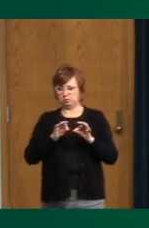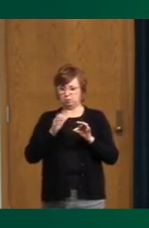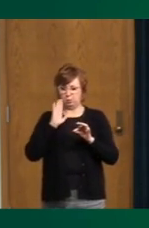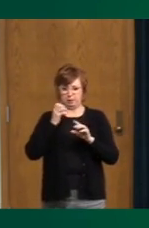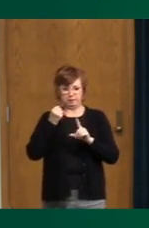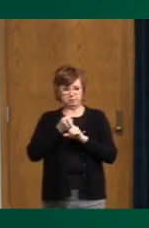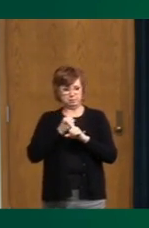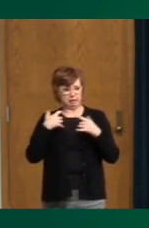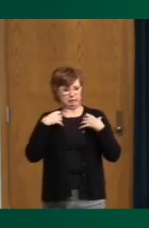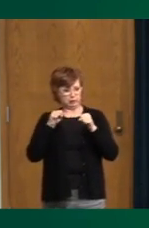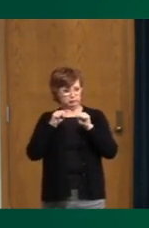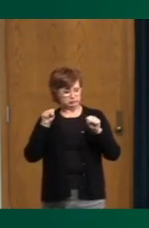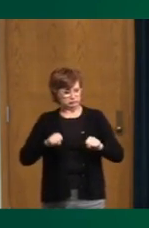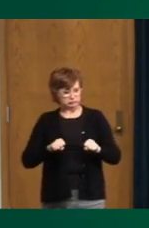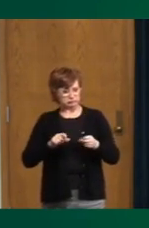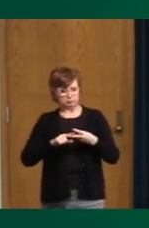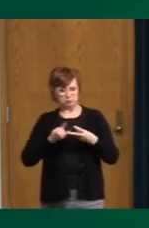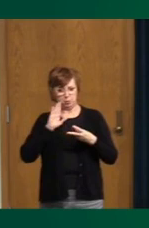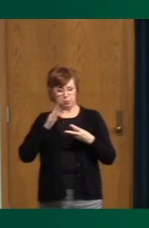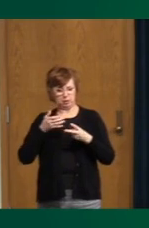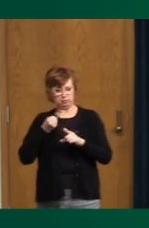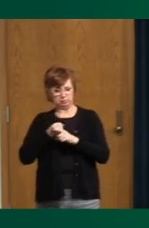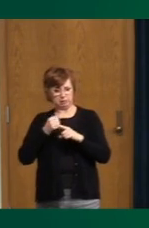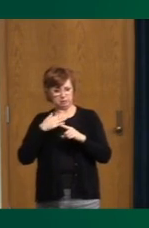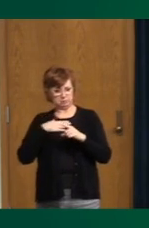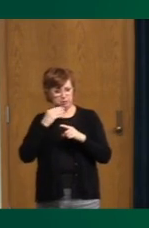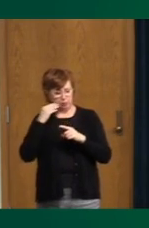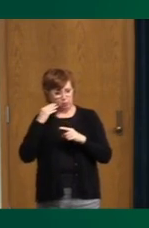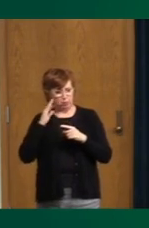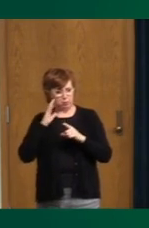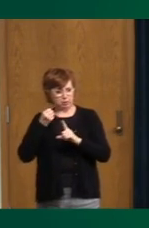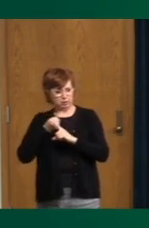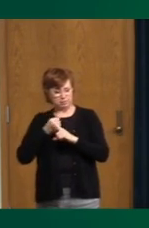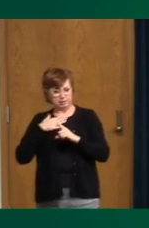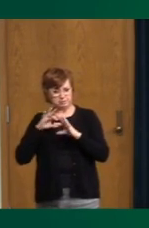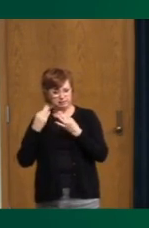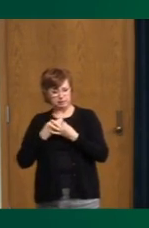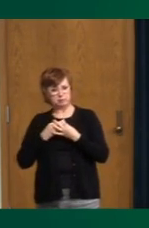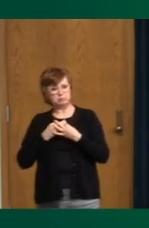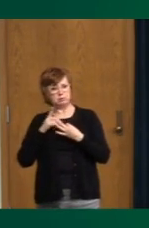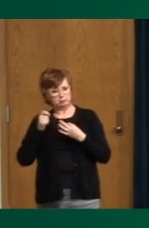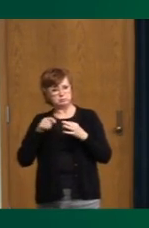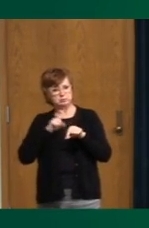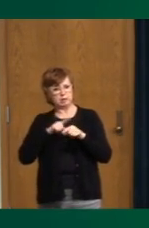the ultimate consequences might be to our communities as well. There's